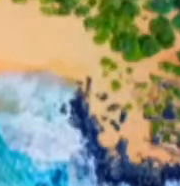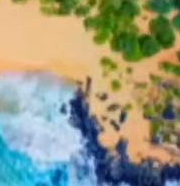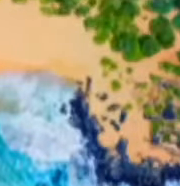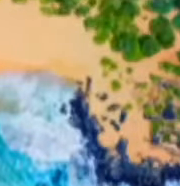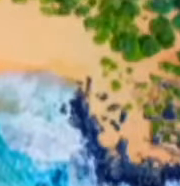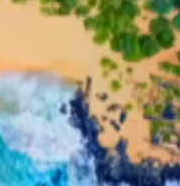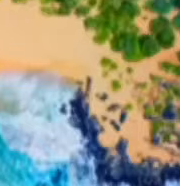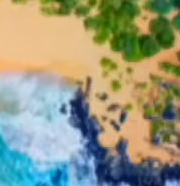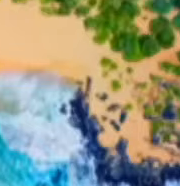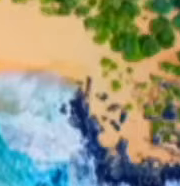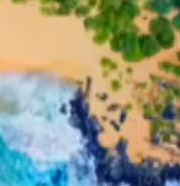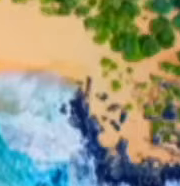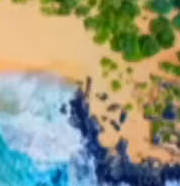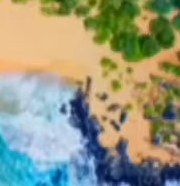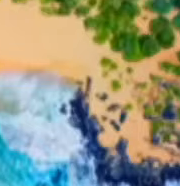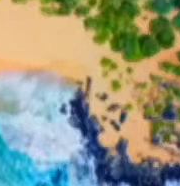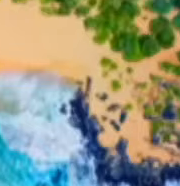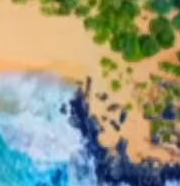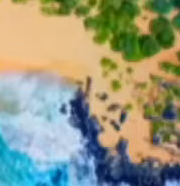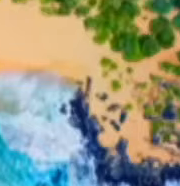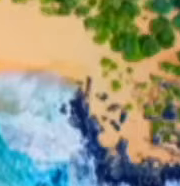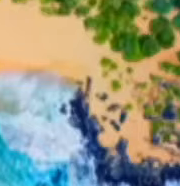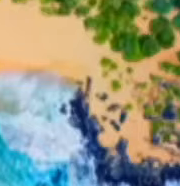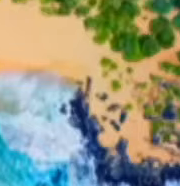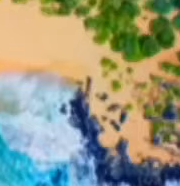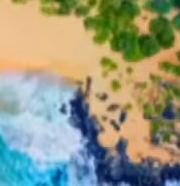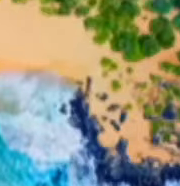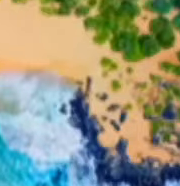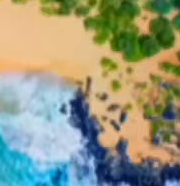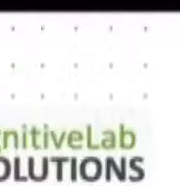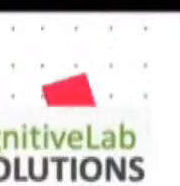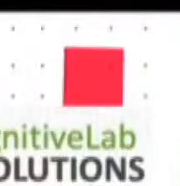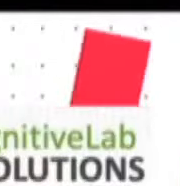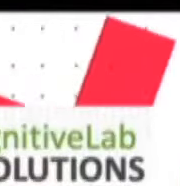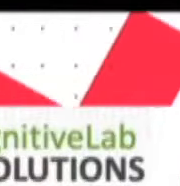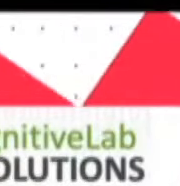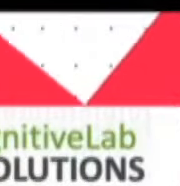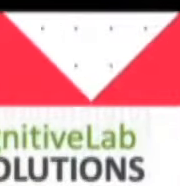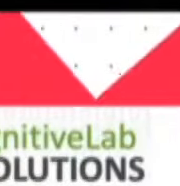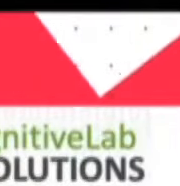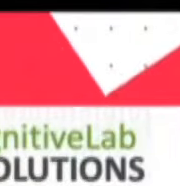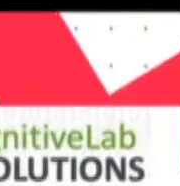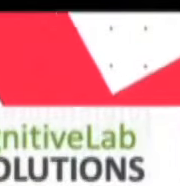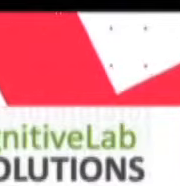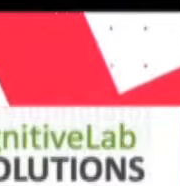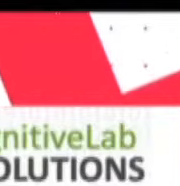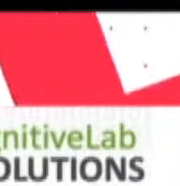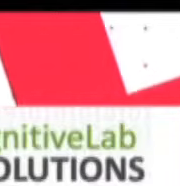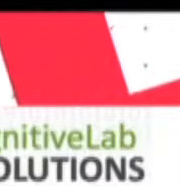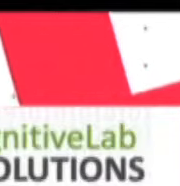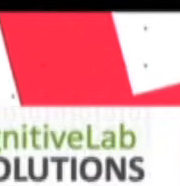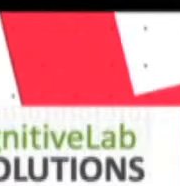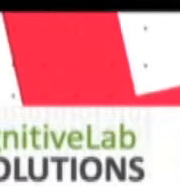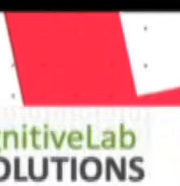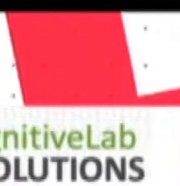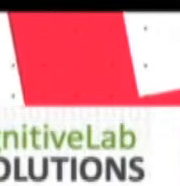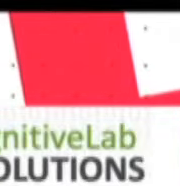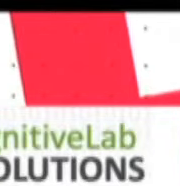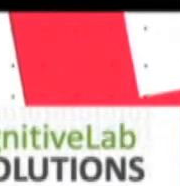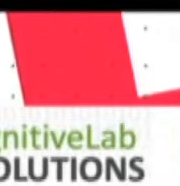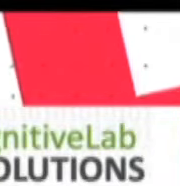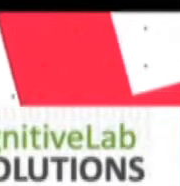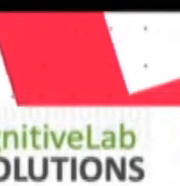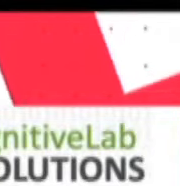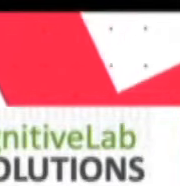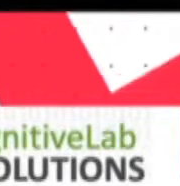which are capable of communication or transmitting or recording TV signals. The more the entries meet, the higher the chances of